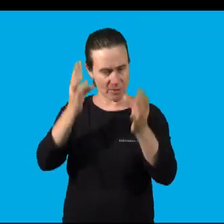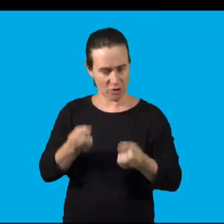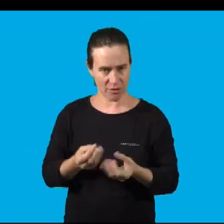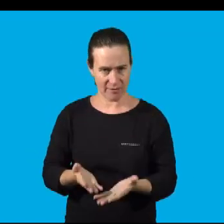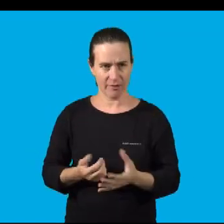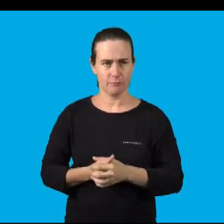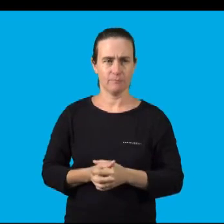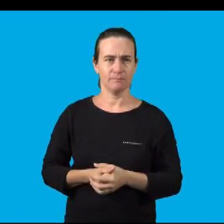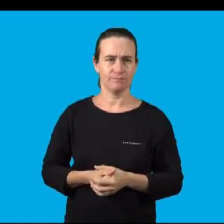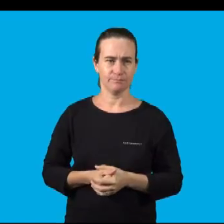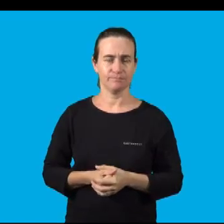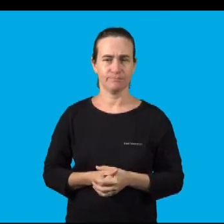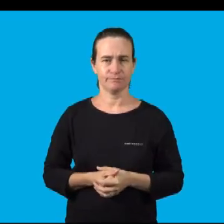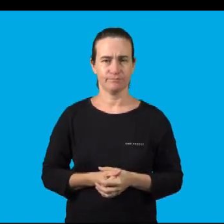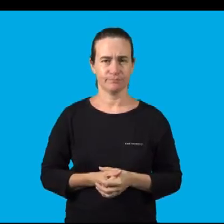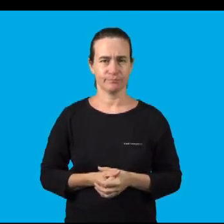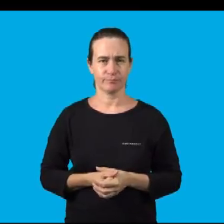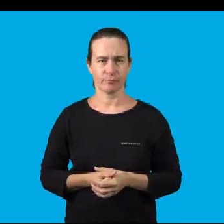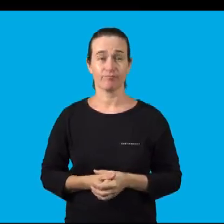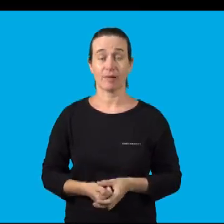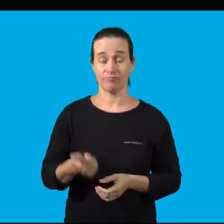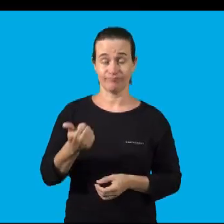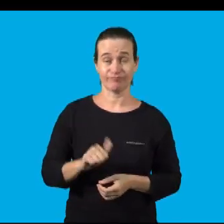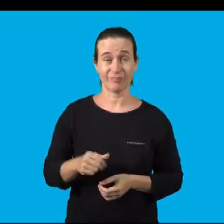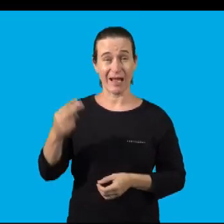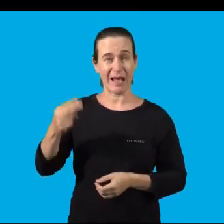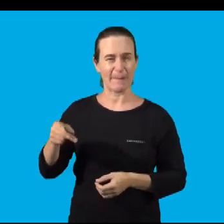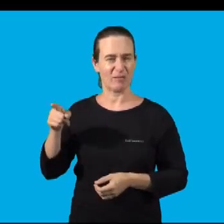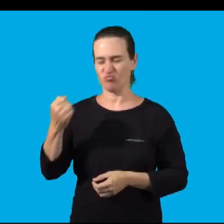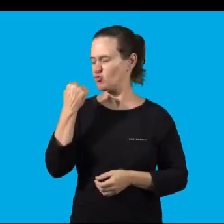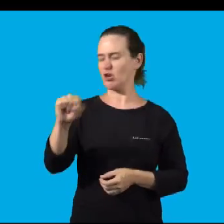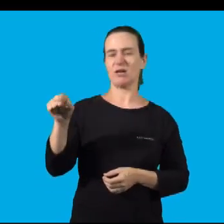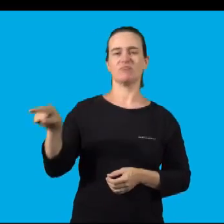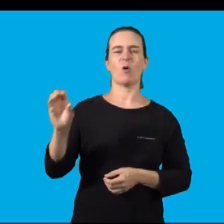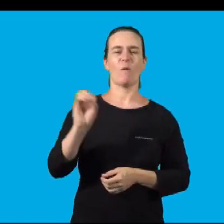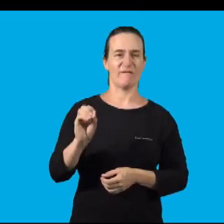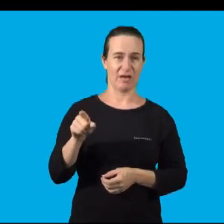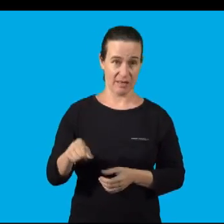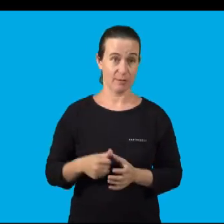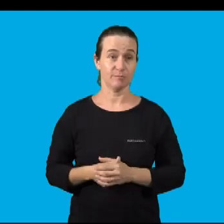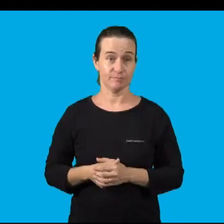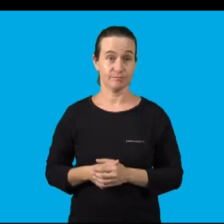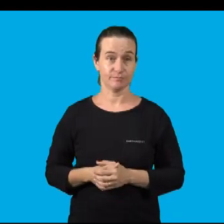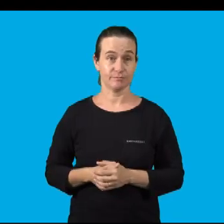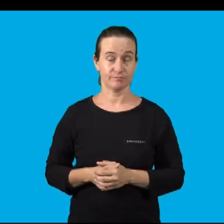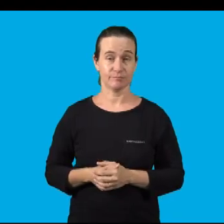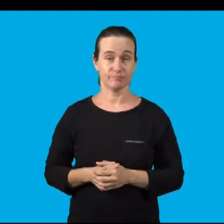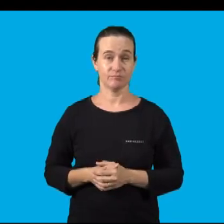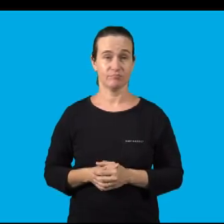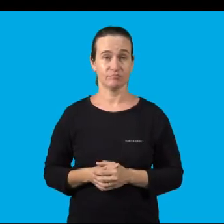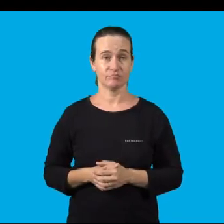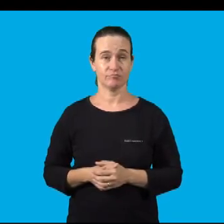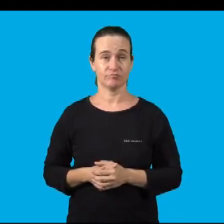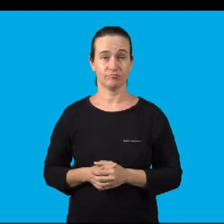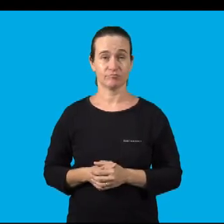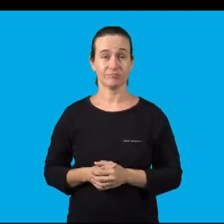detail. So, the point. Hamlet's cruel rejection of Ophelia, so his